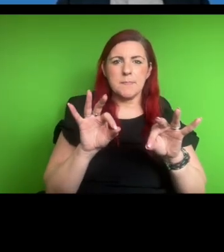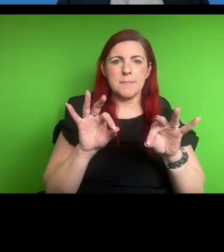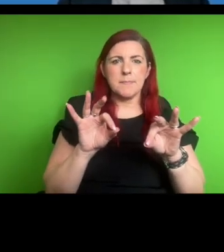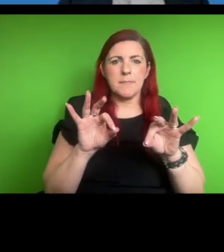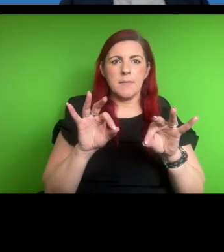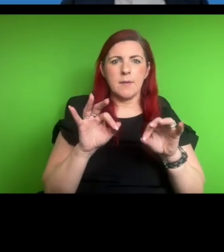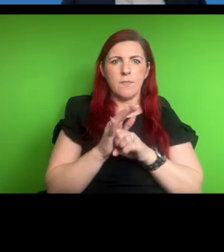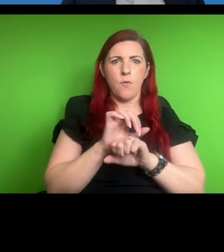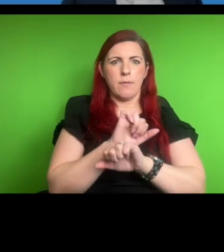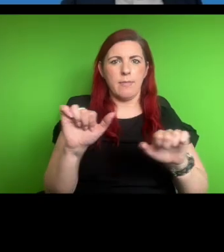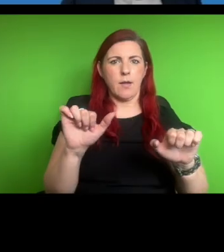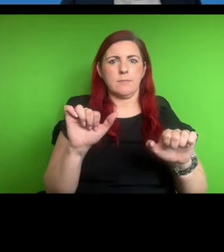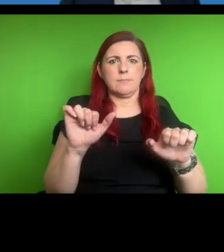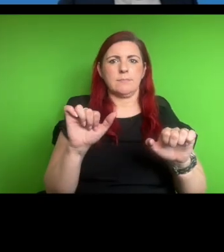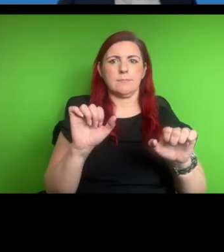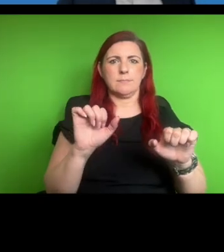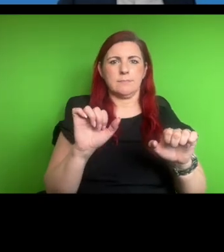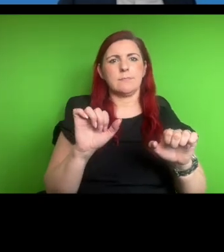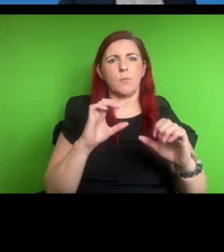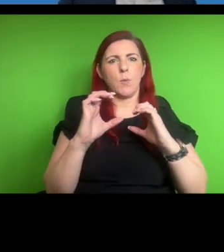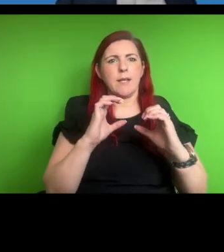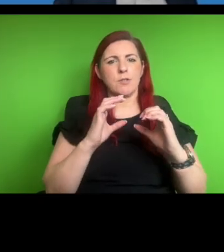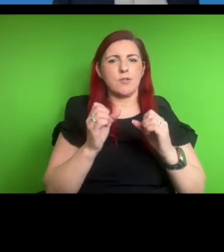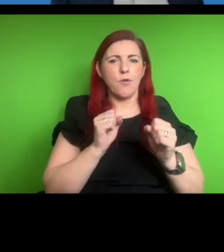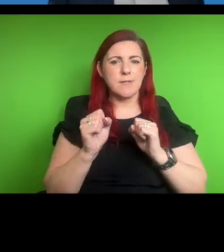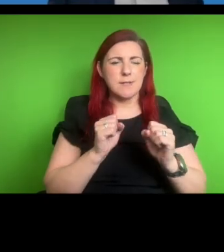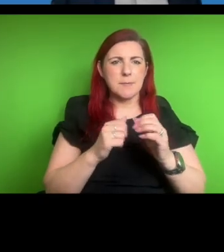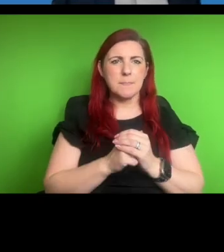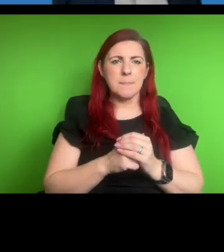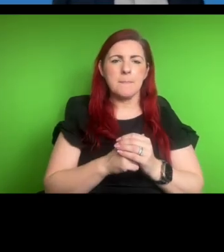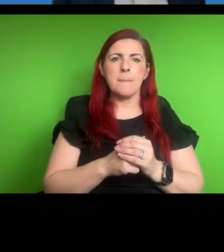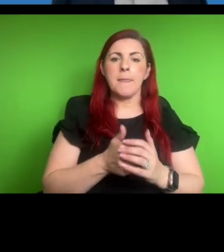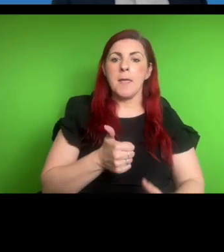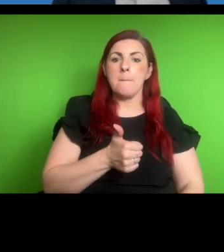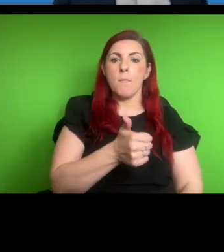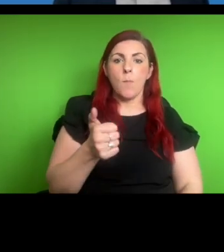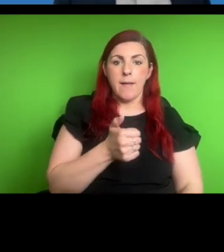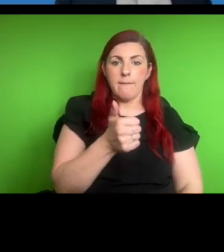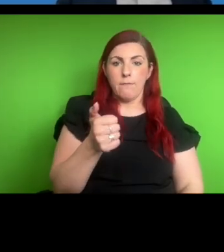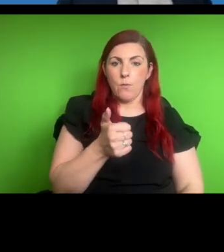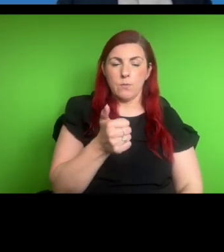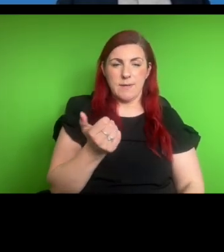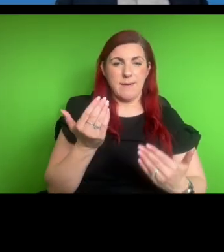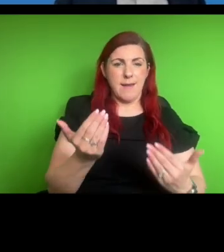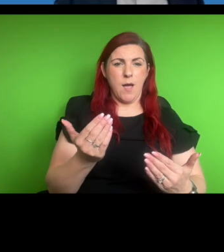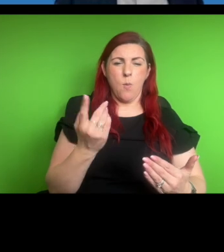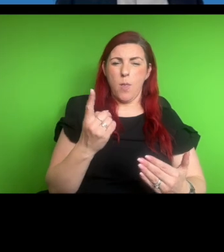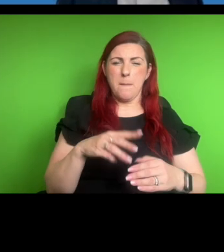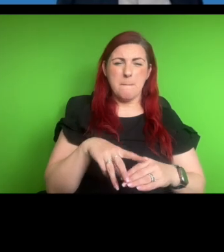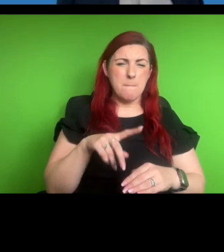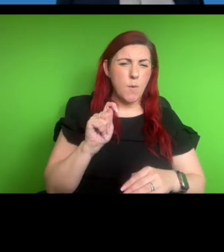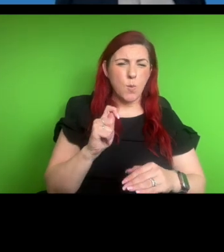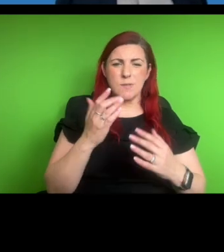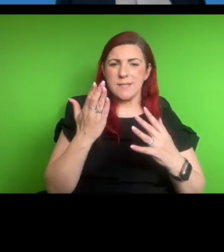services. And mobile phones today are one of the most accessible technologies that's available. If